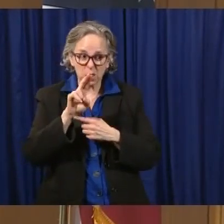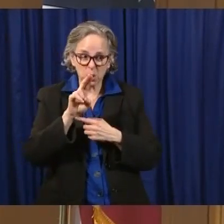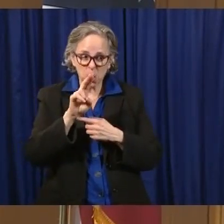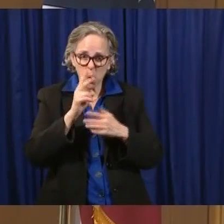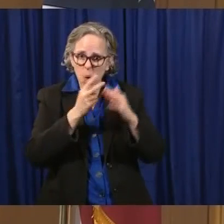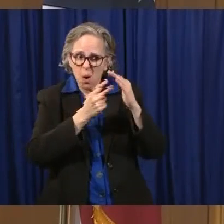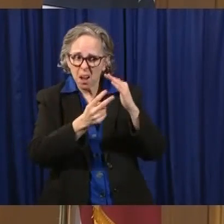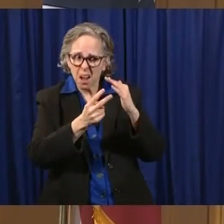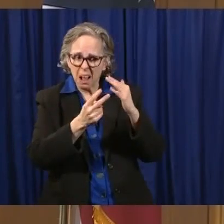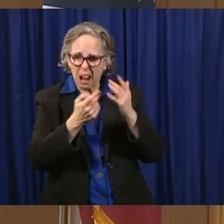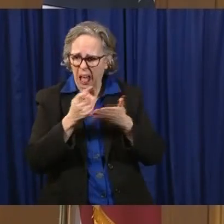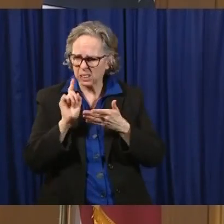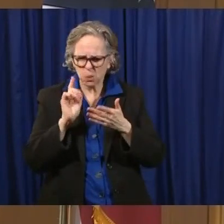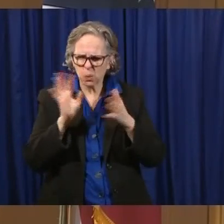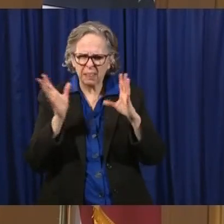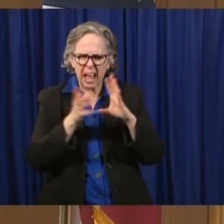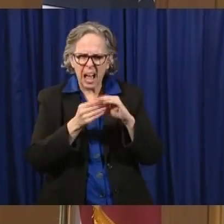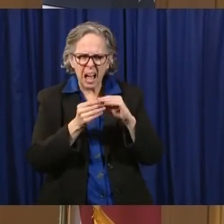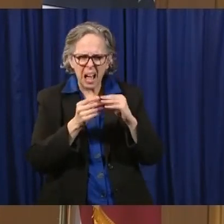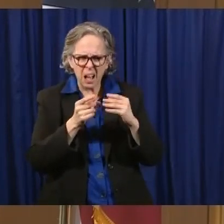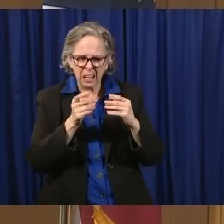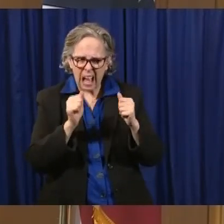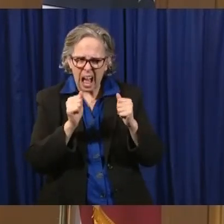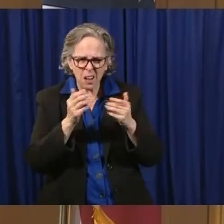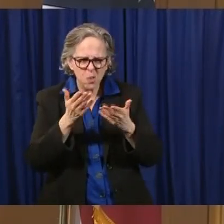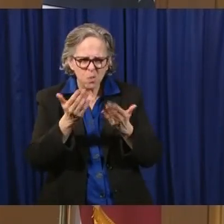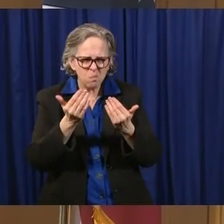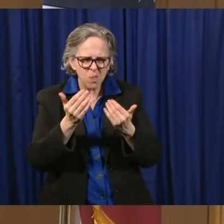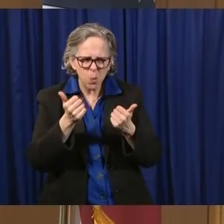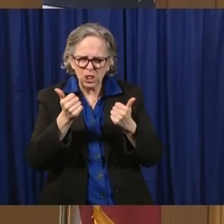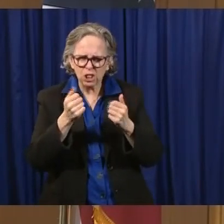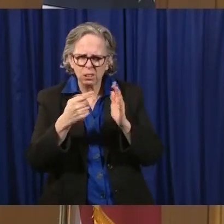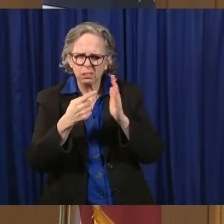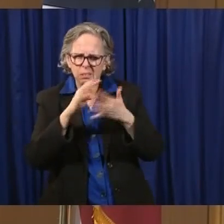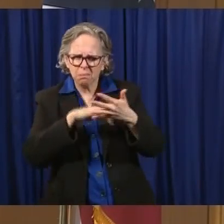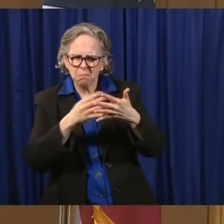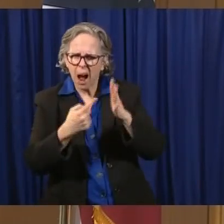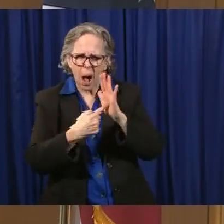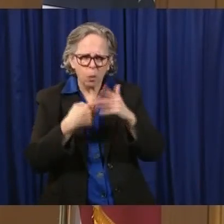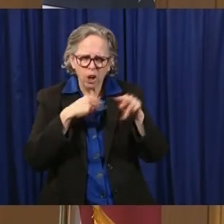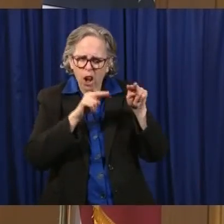what kind of modeling you're looking at and whether you still believe we're going to peak this weekend?